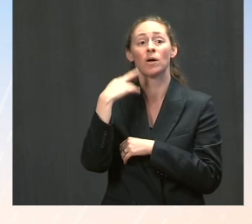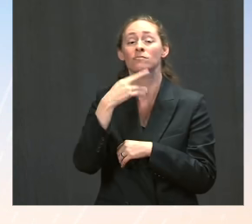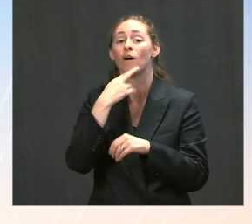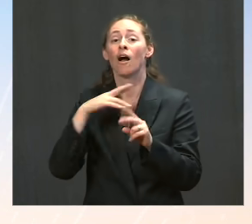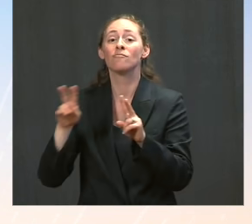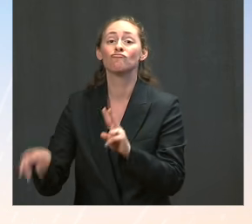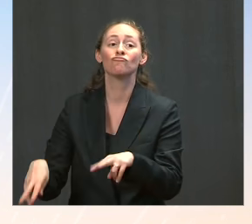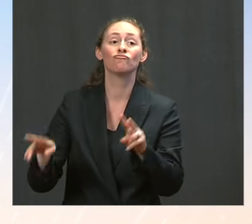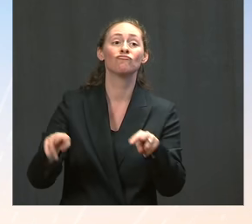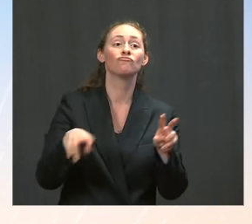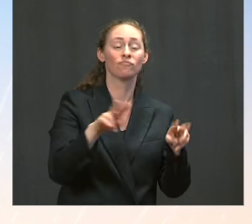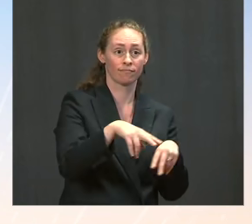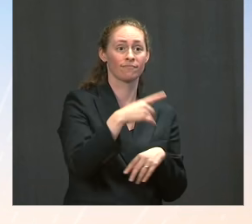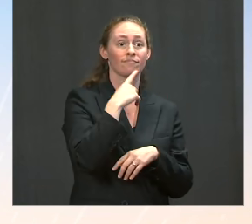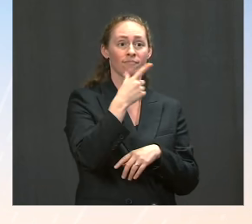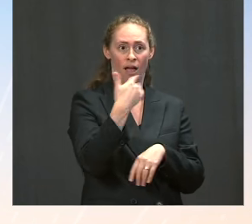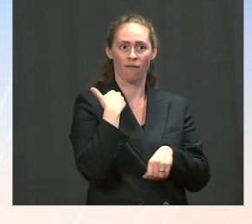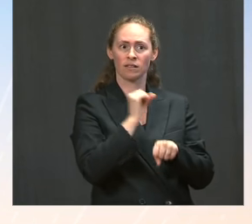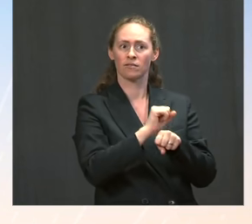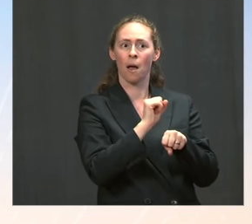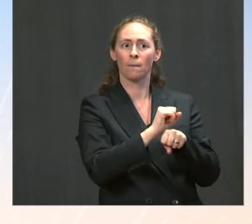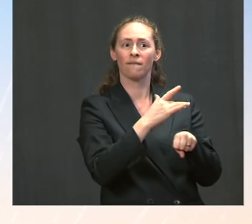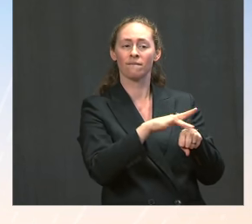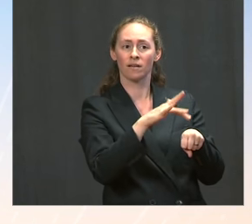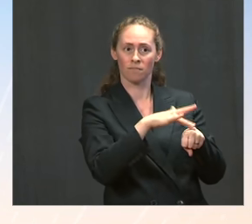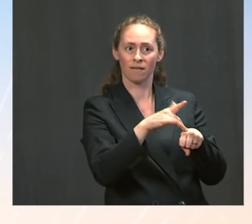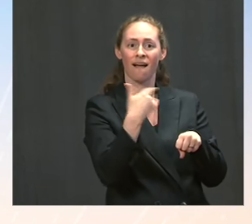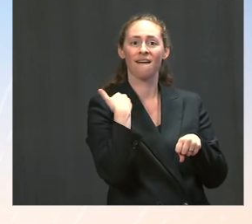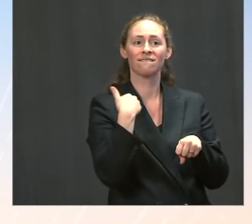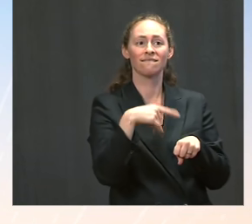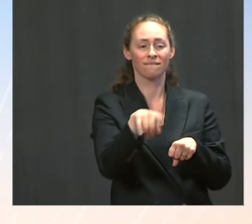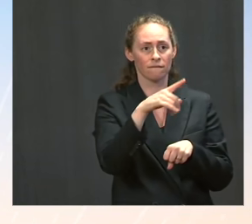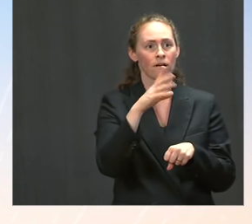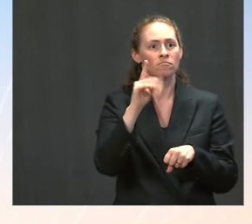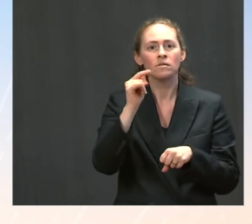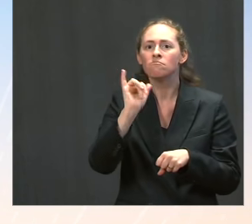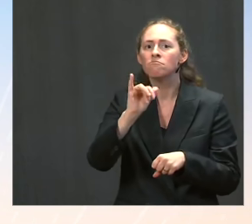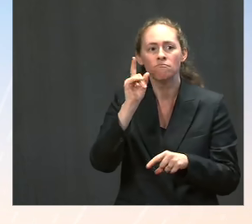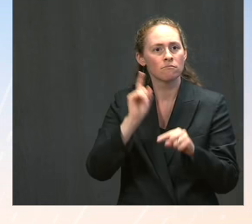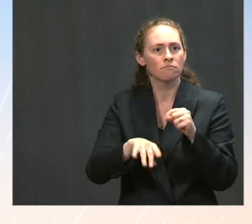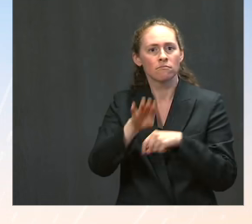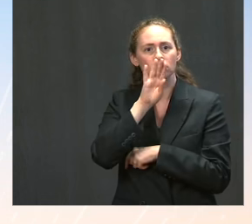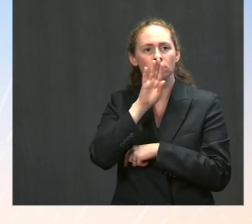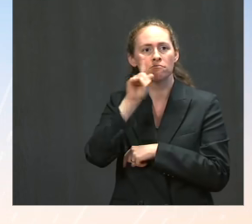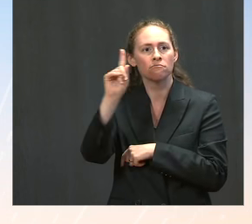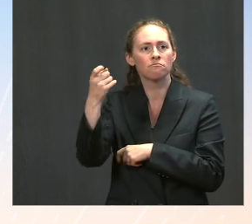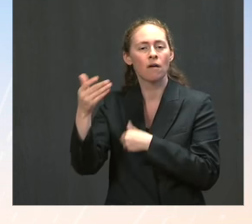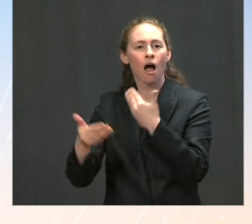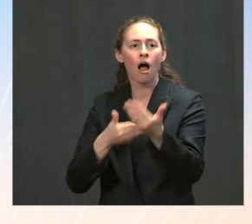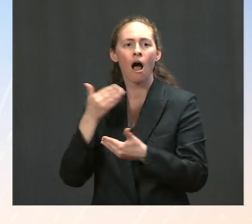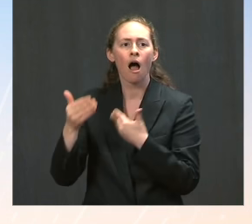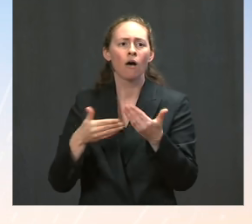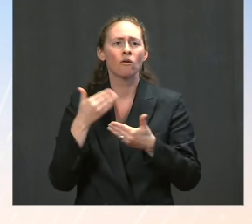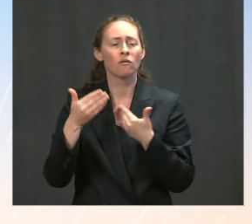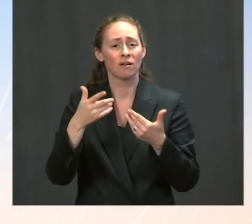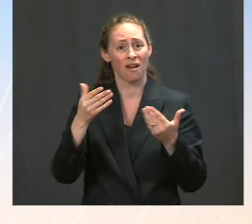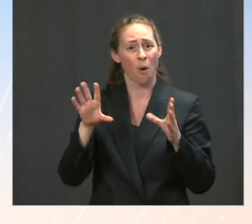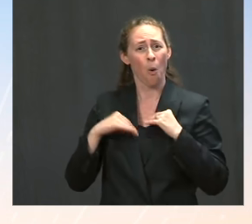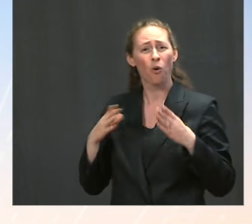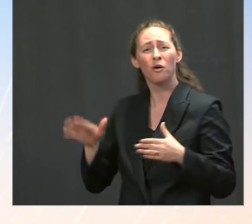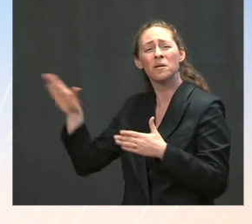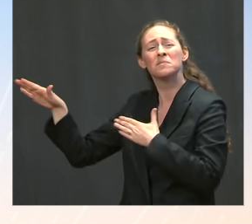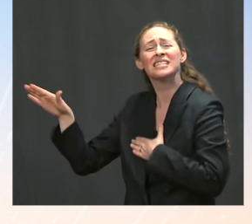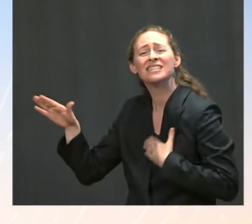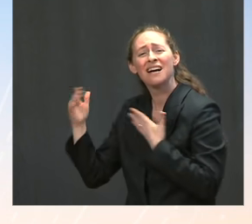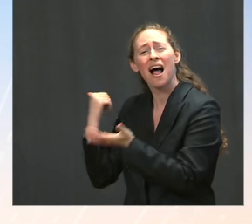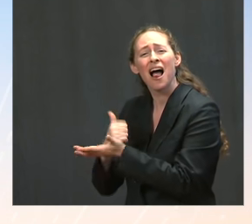job openings he can't fill, and he asked the president if there's anything that his administration can do to help him and his business. The president seemed to struggle